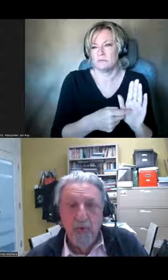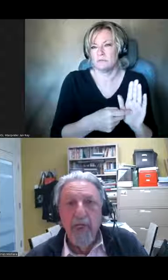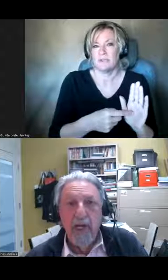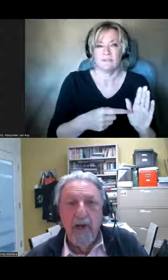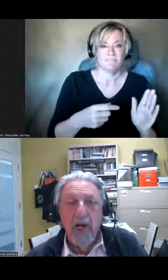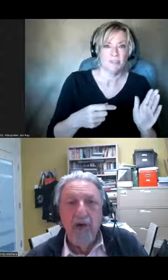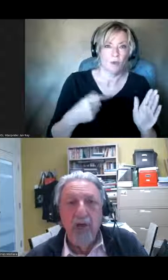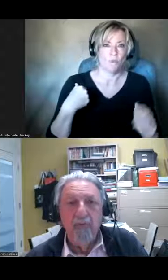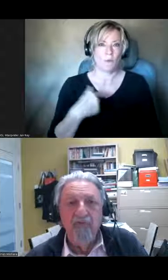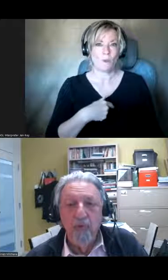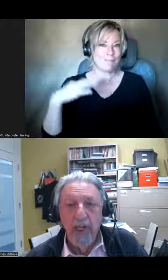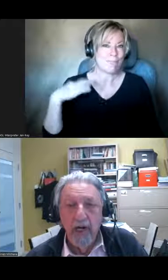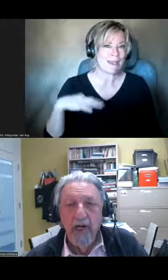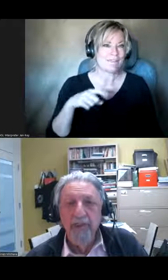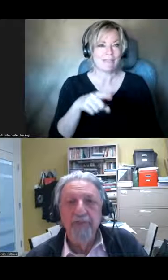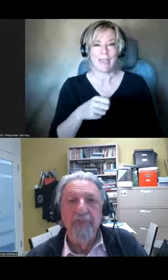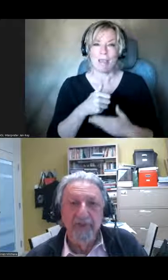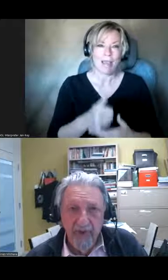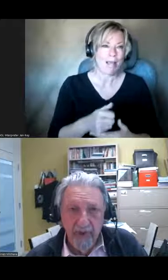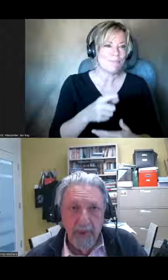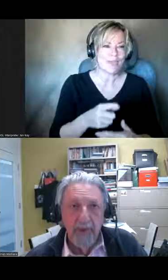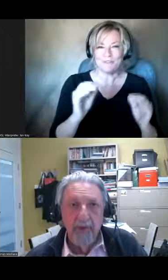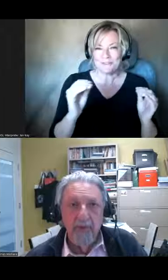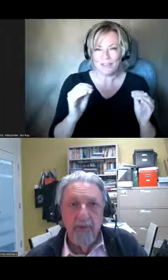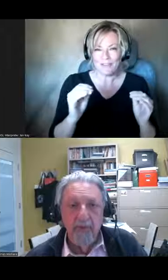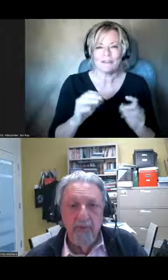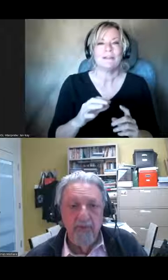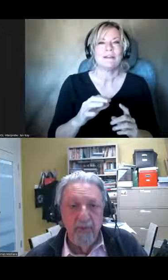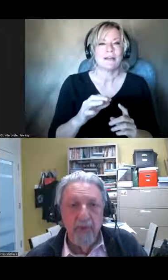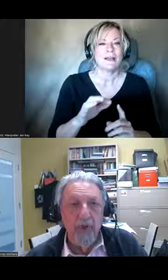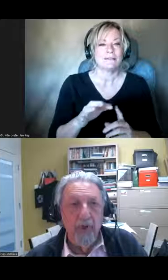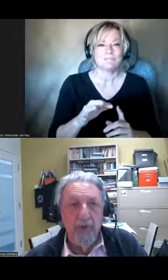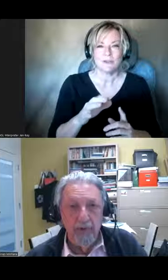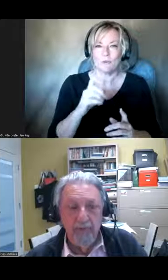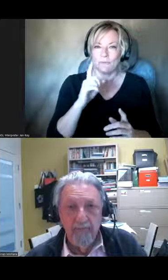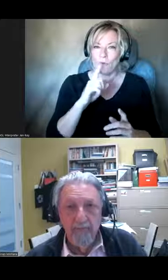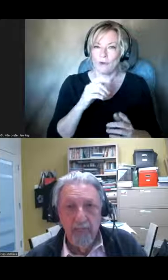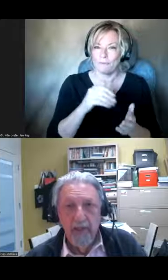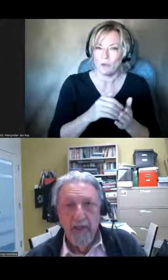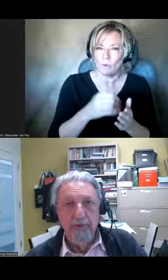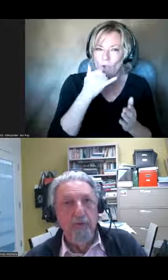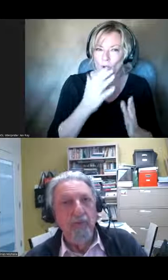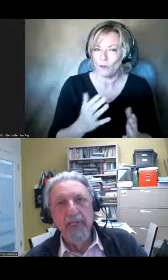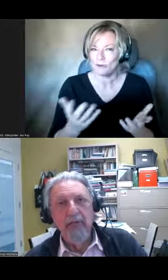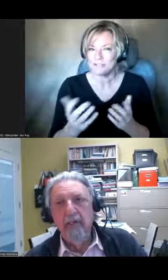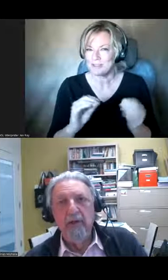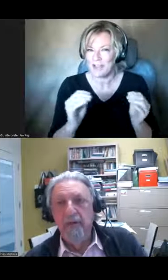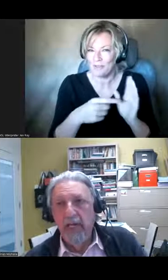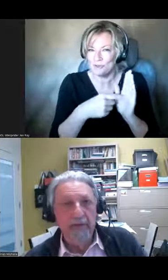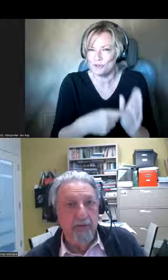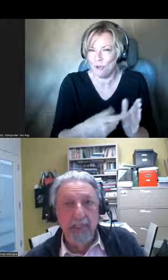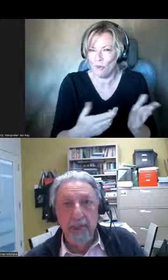beneficial we are or how helpful we are specifically to frequent callers. So we had